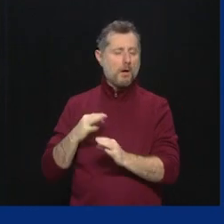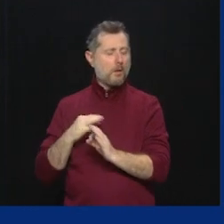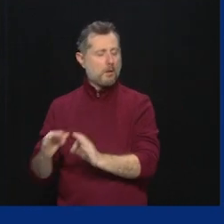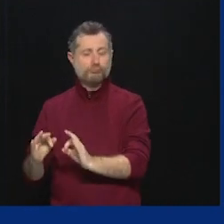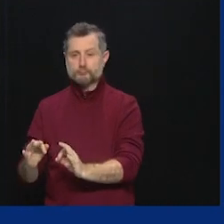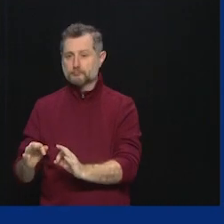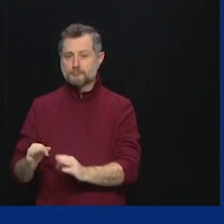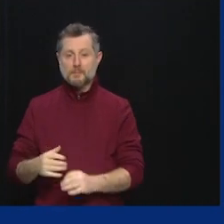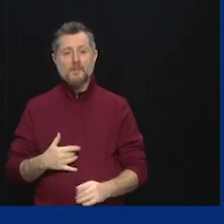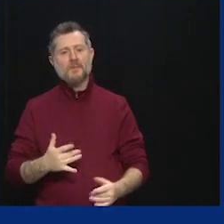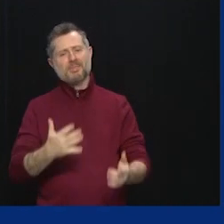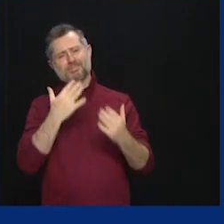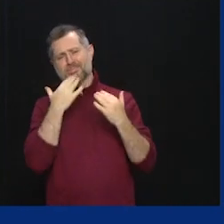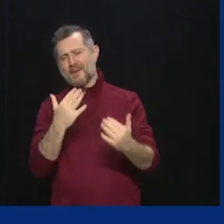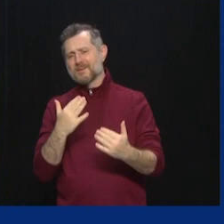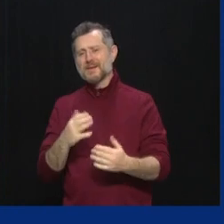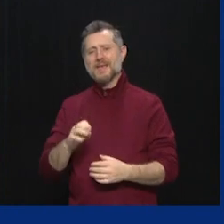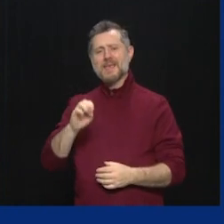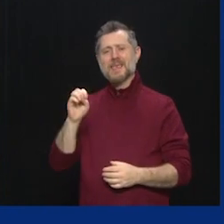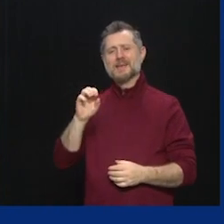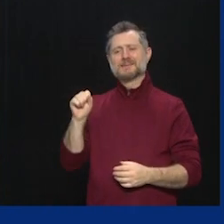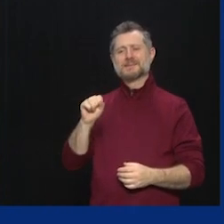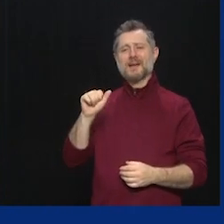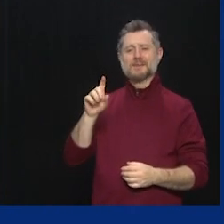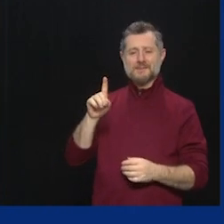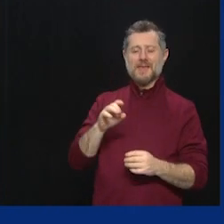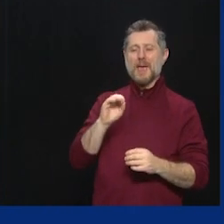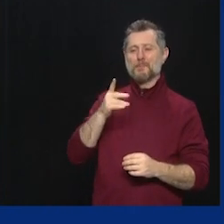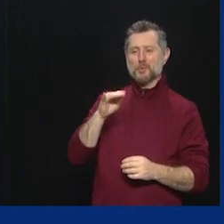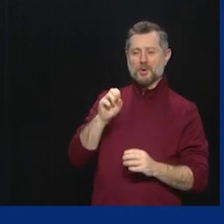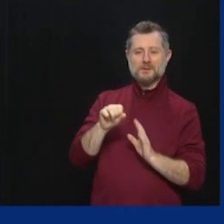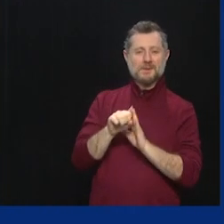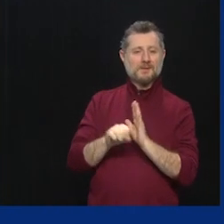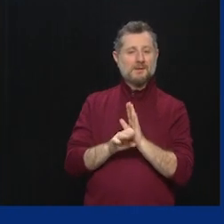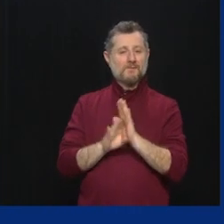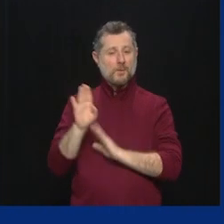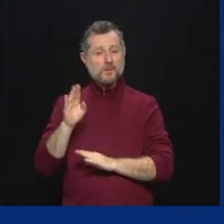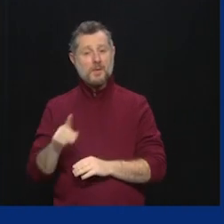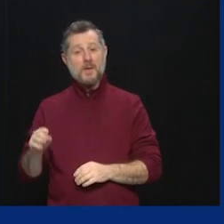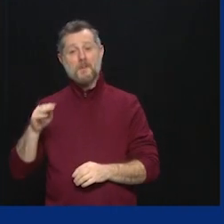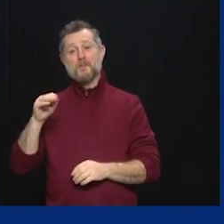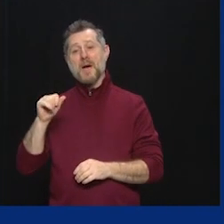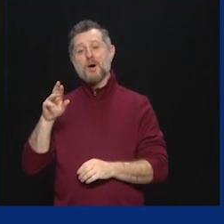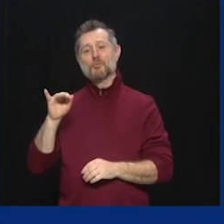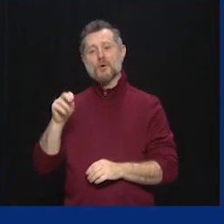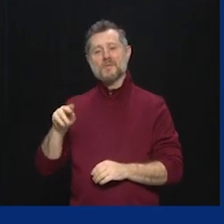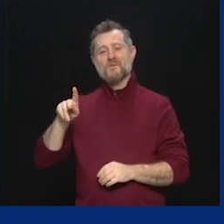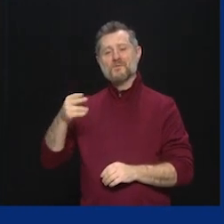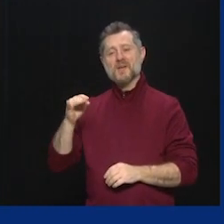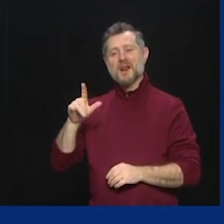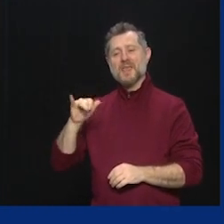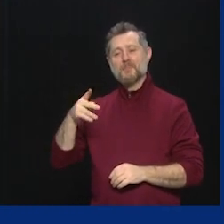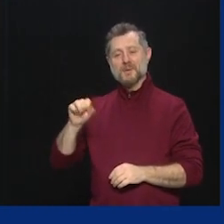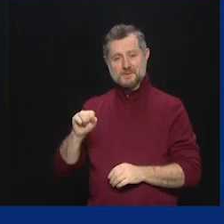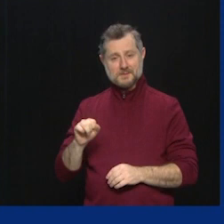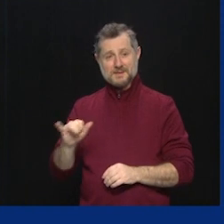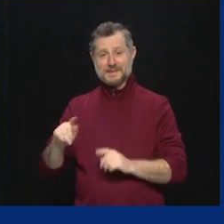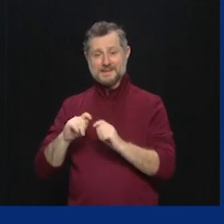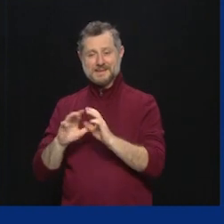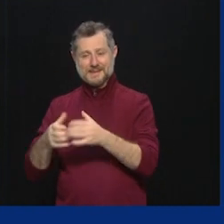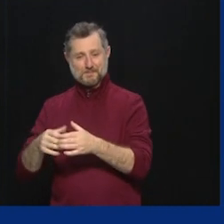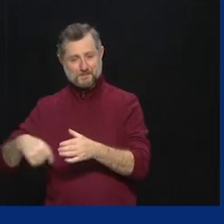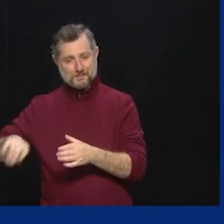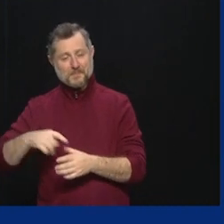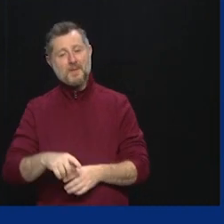ESD. I have to thank the ESD team, Marion Phillips and his team. I want to thank the UBS team,